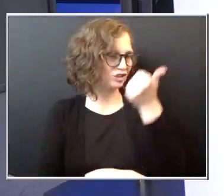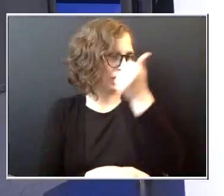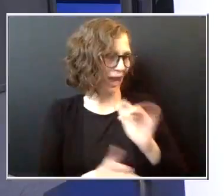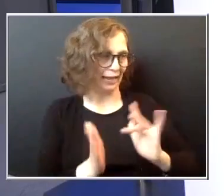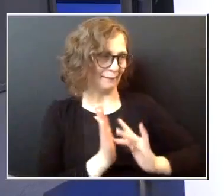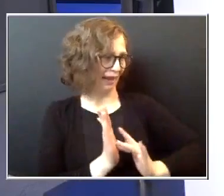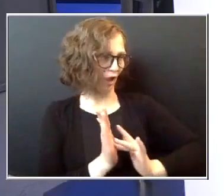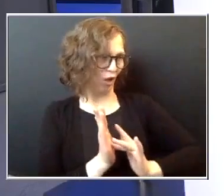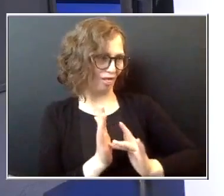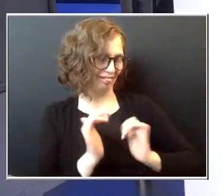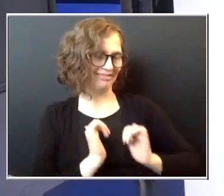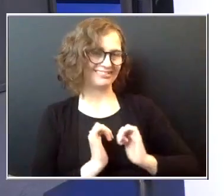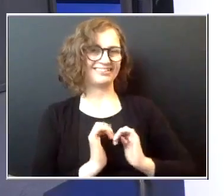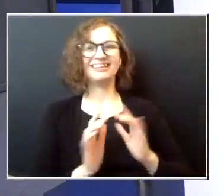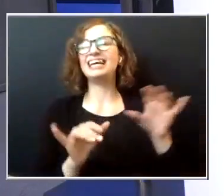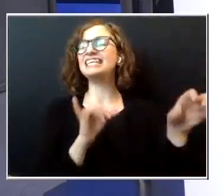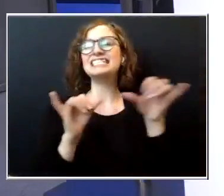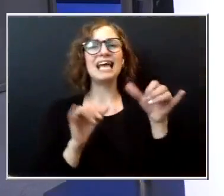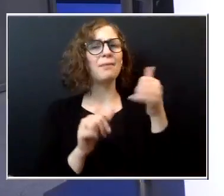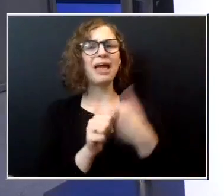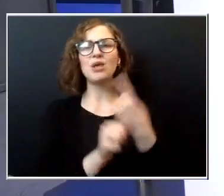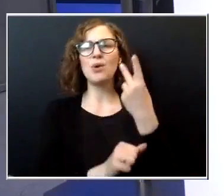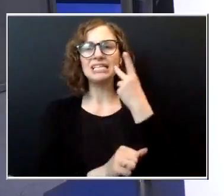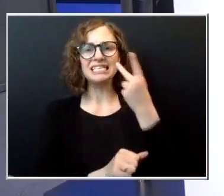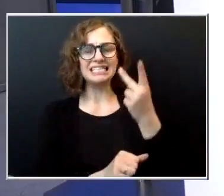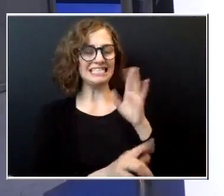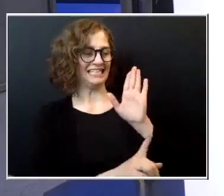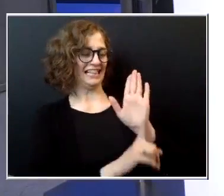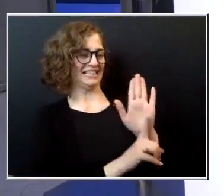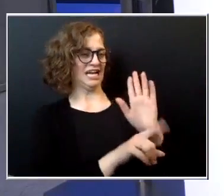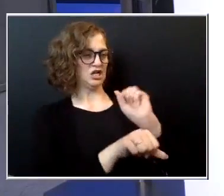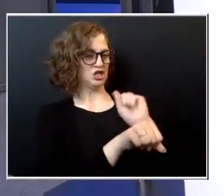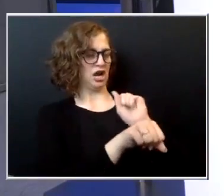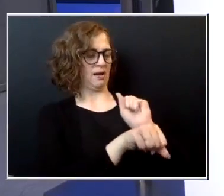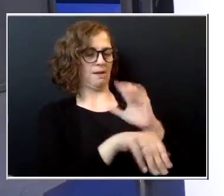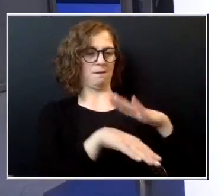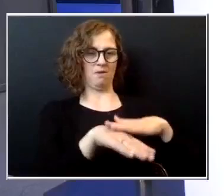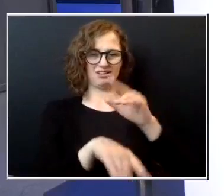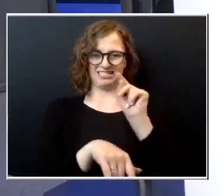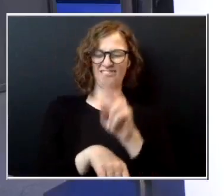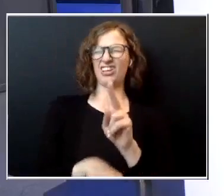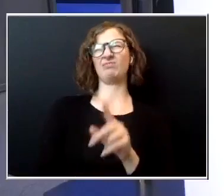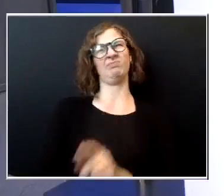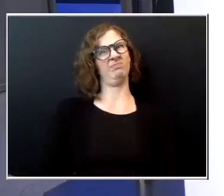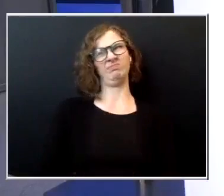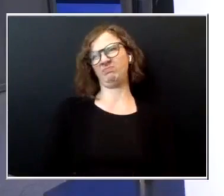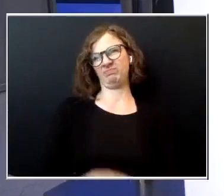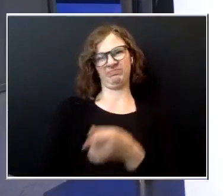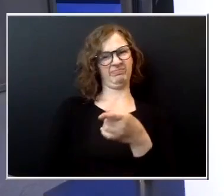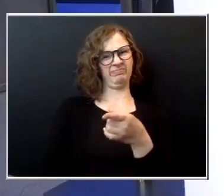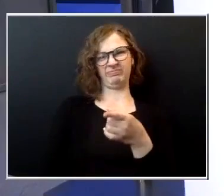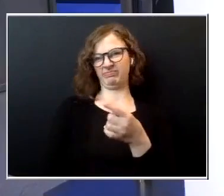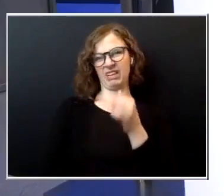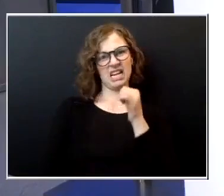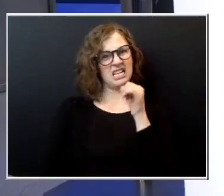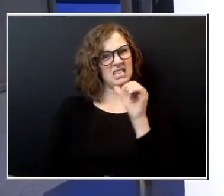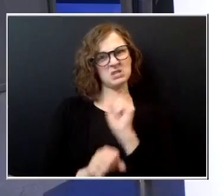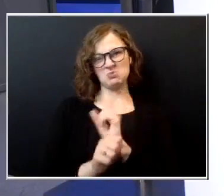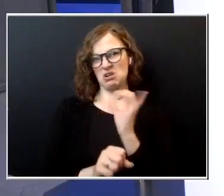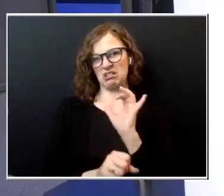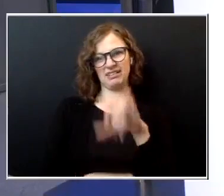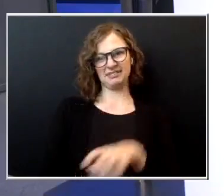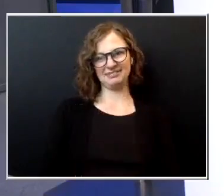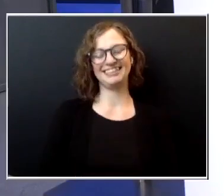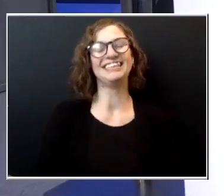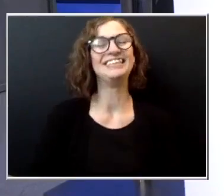they do Yes. portrayed on television, it's like, I don't think not so. so much, not so much. So how does it compare, though, to working in other areas